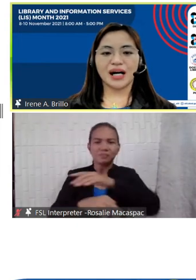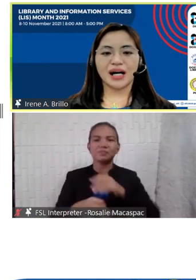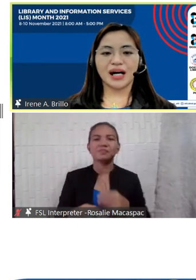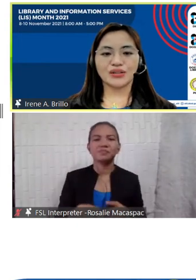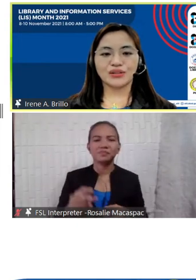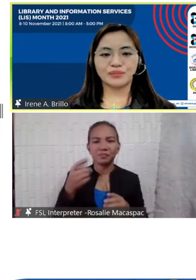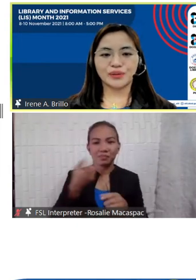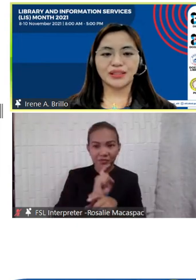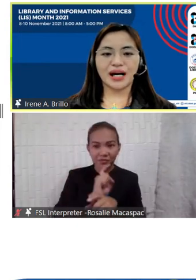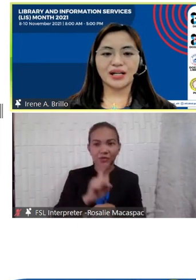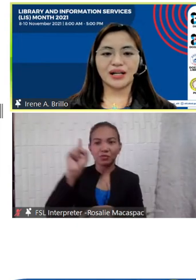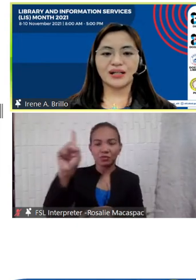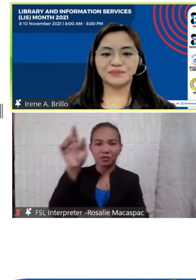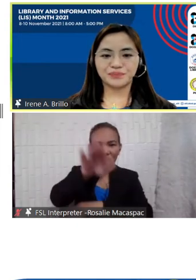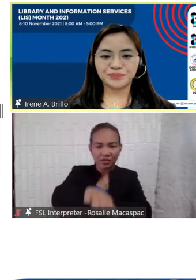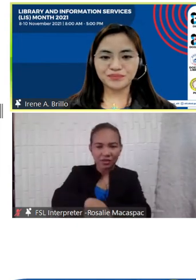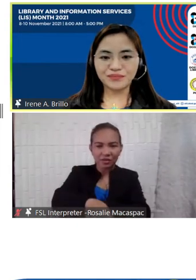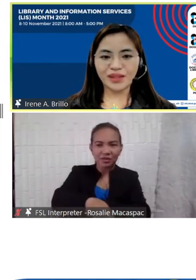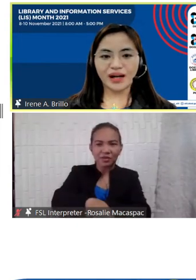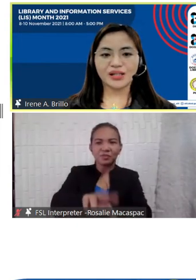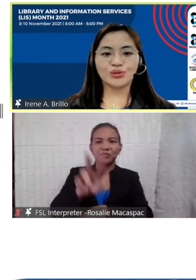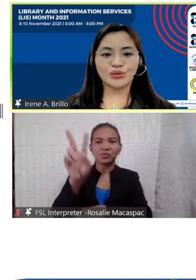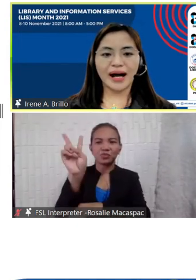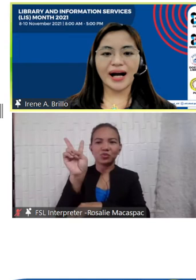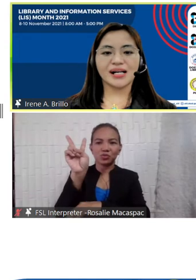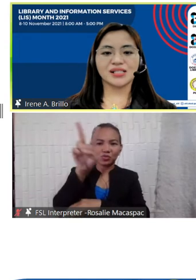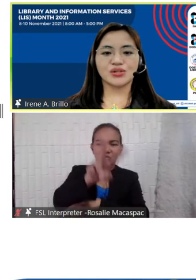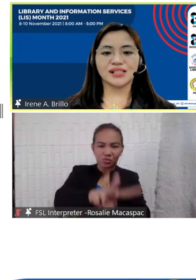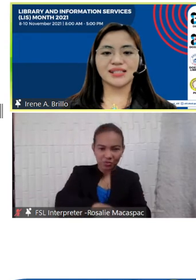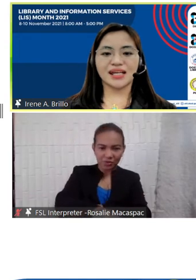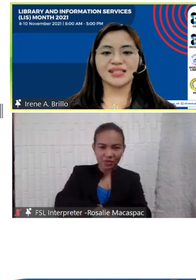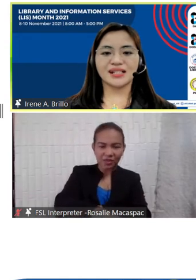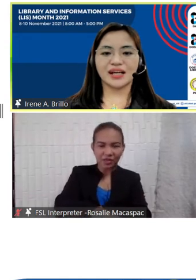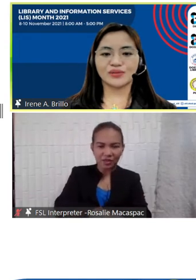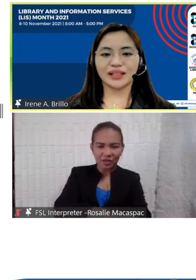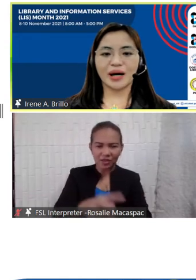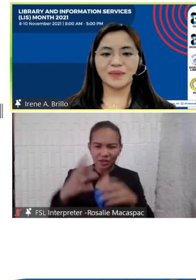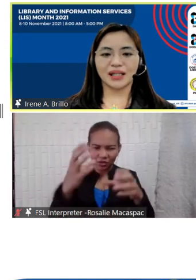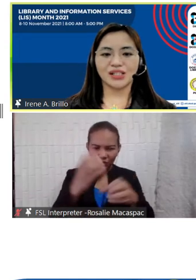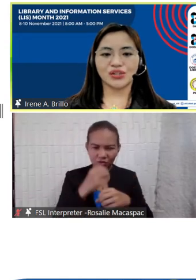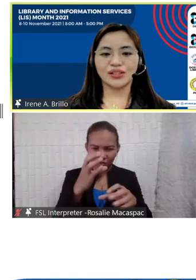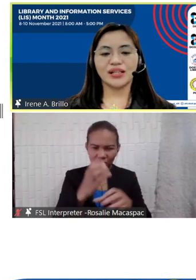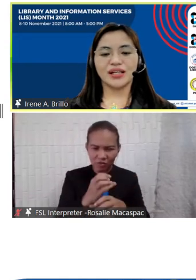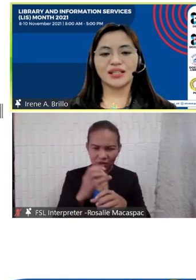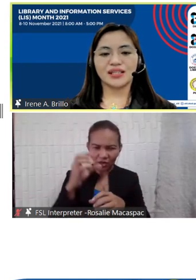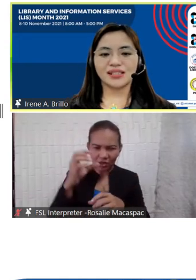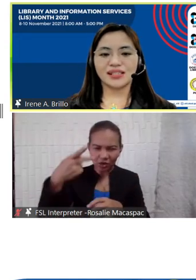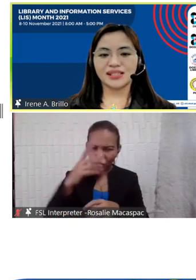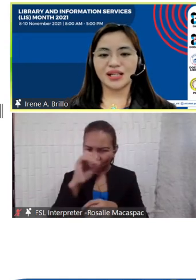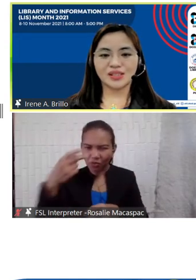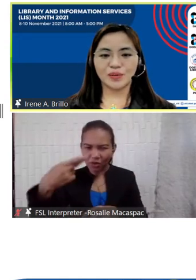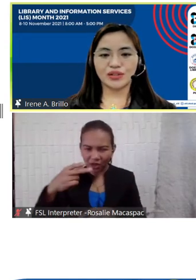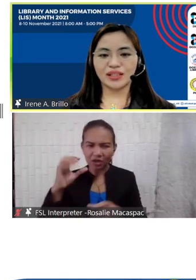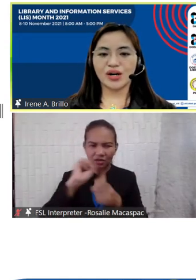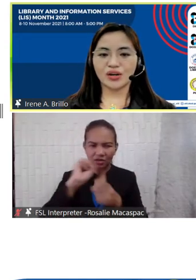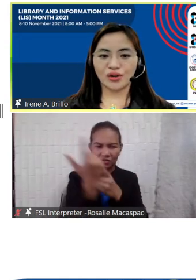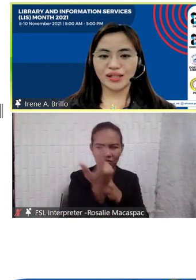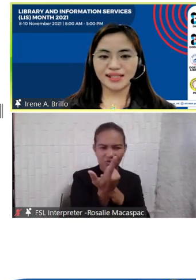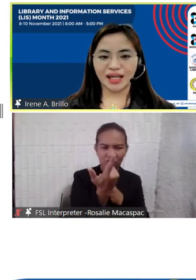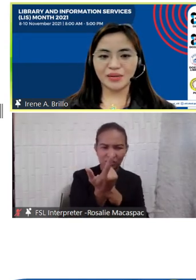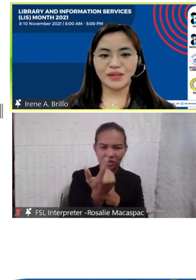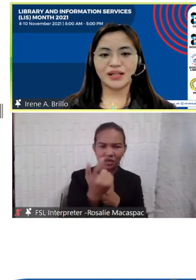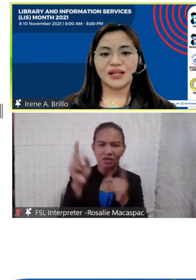p.m., magkakaroon po tayo ng KUHA, a social sensing network application. This is Explore